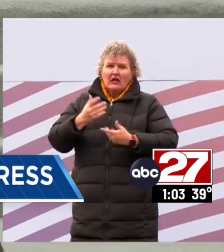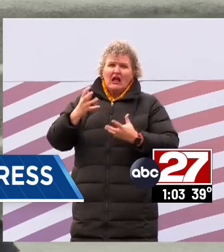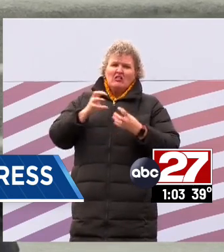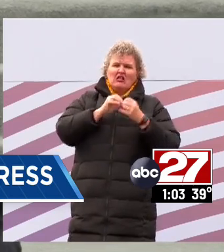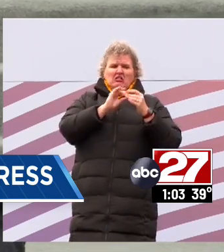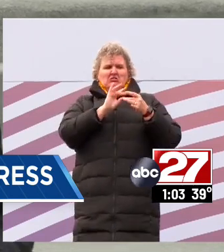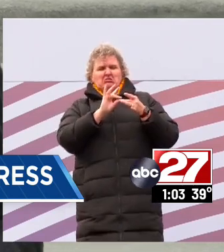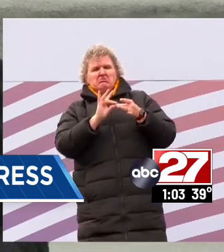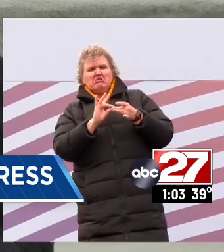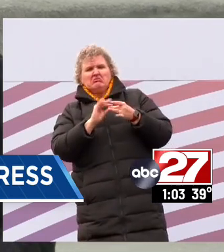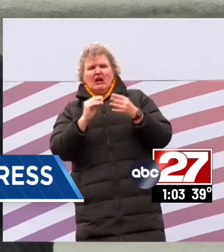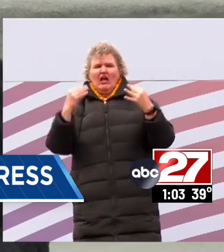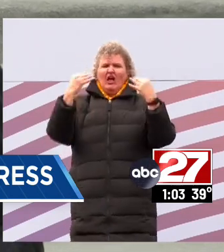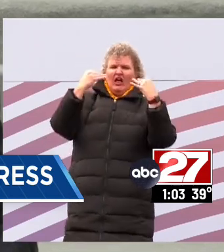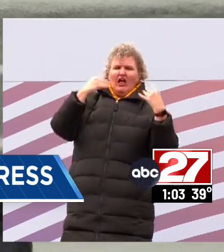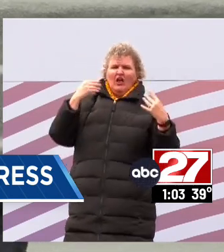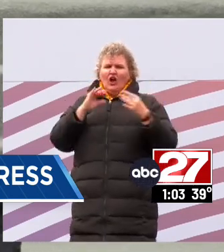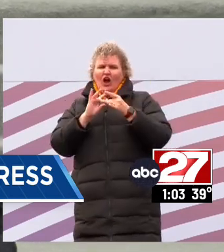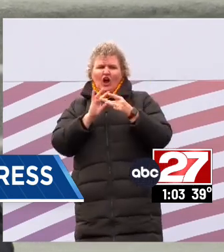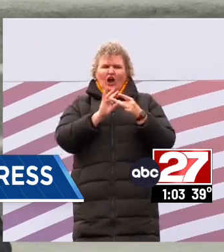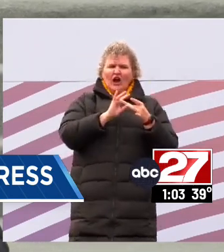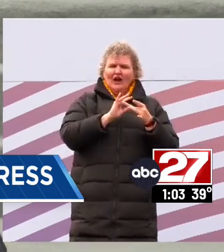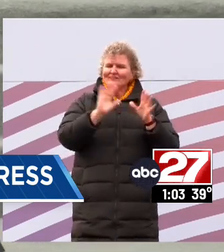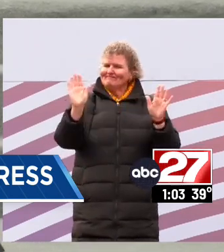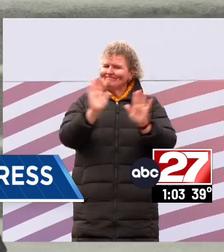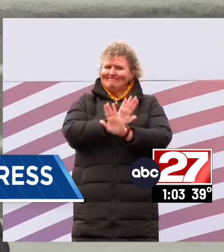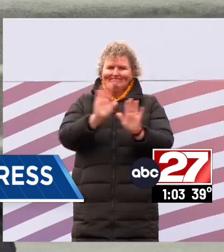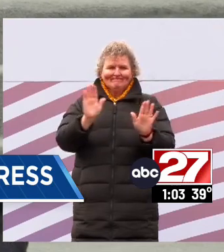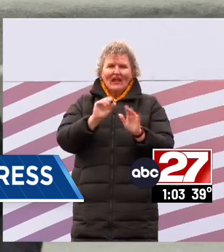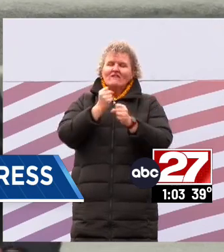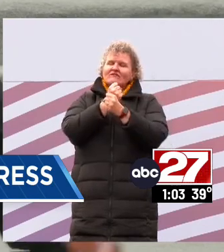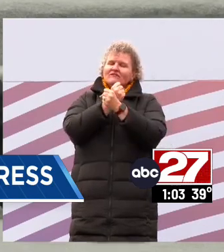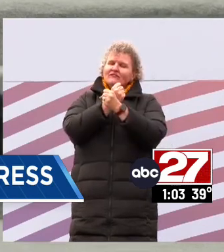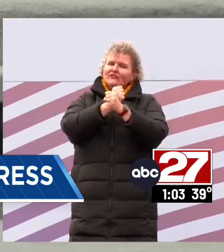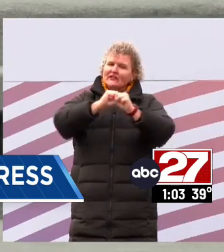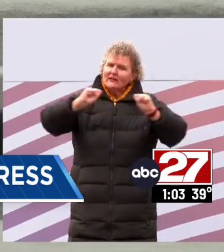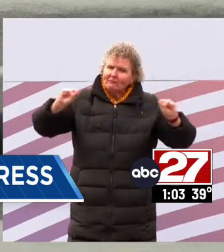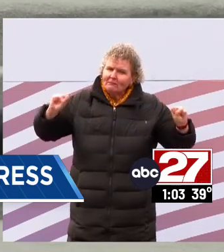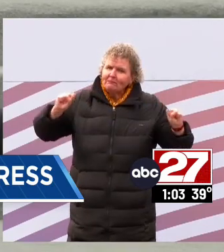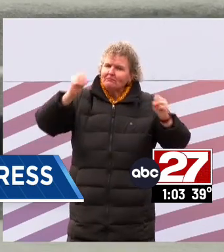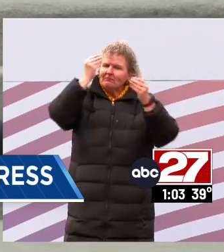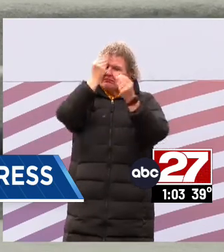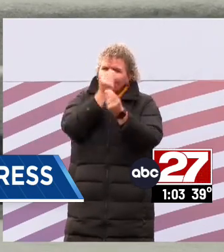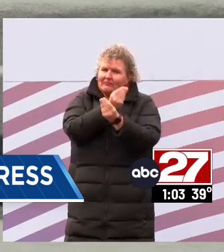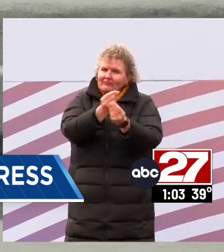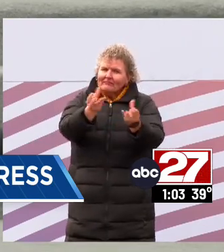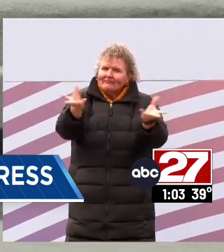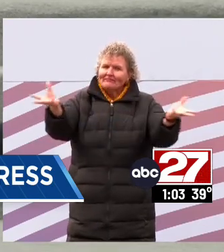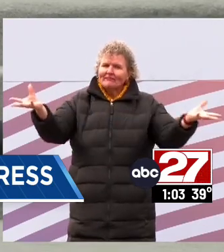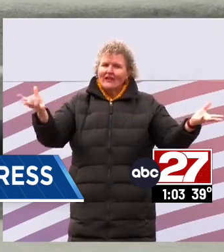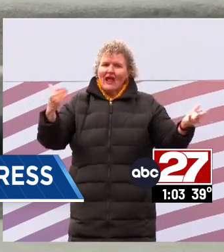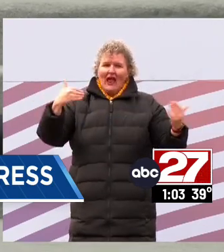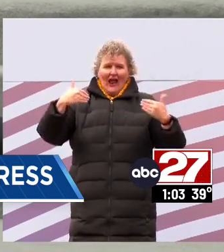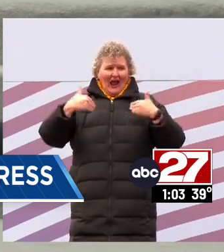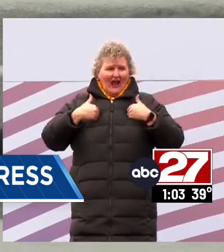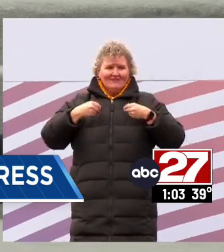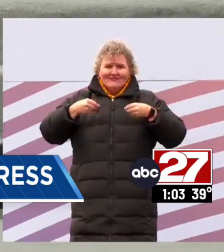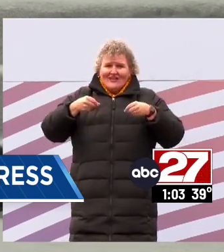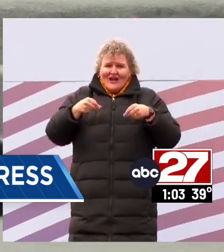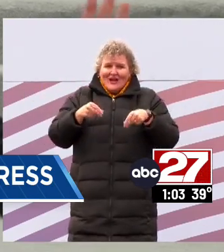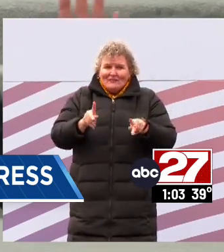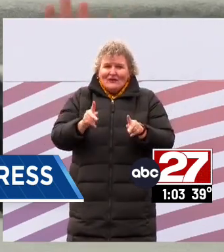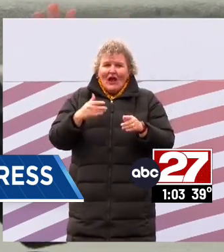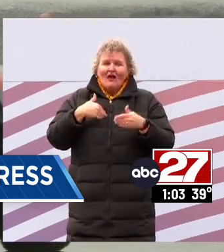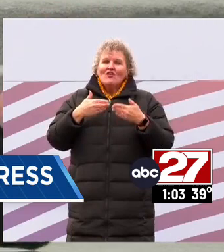real freedom that leaves its citizens with the confidence of knowing that the doors of opportunity will swing